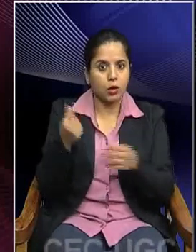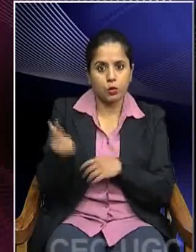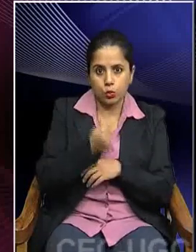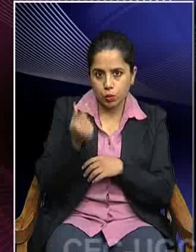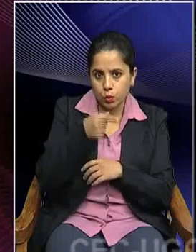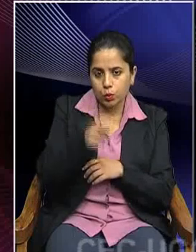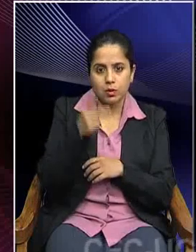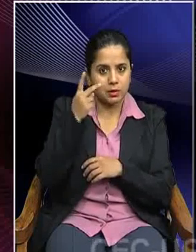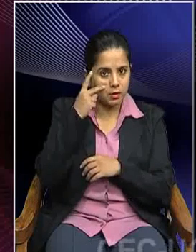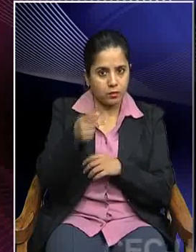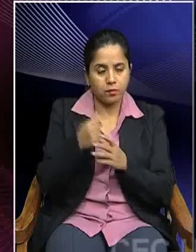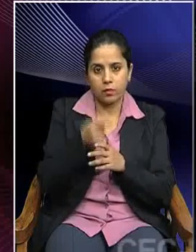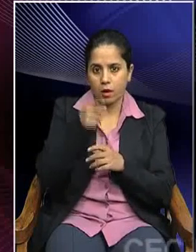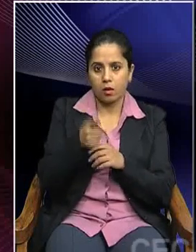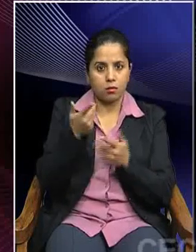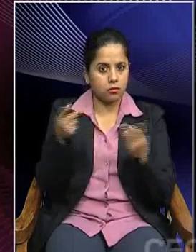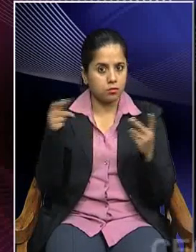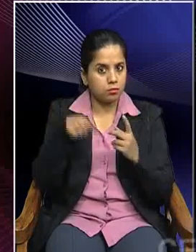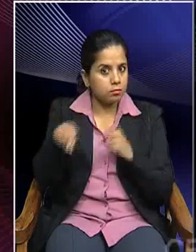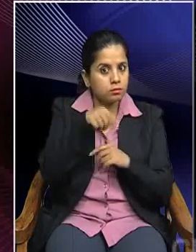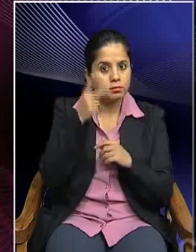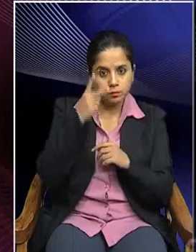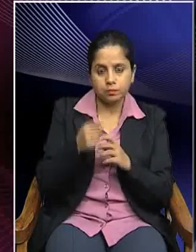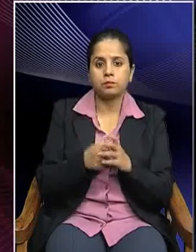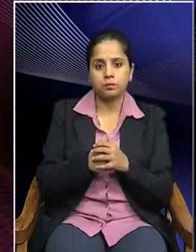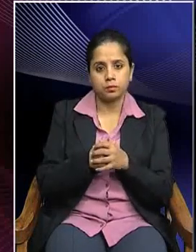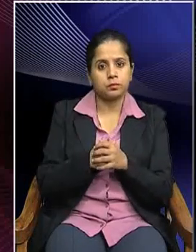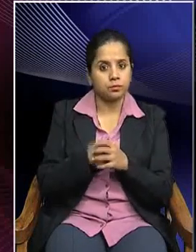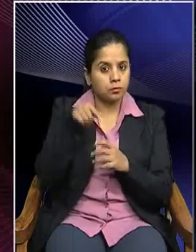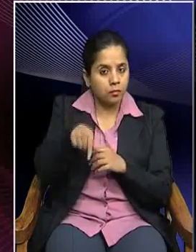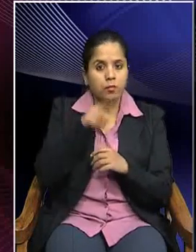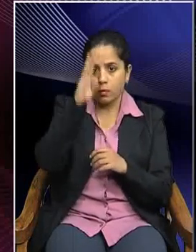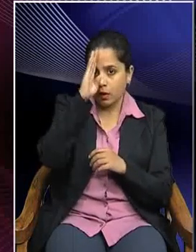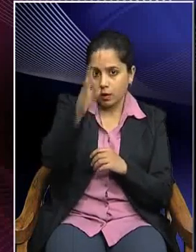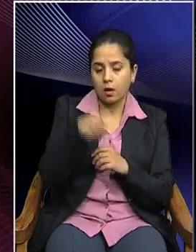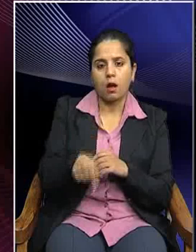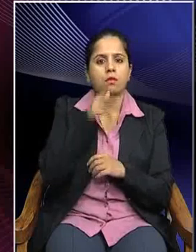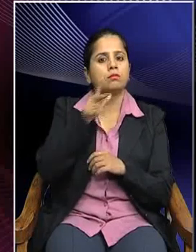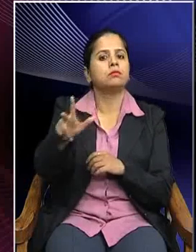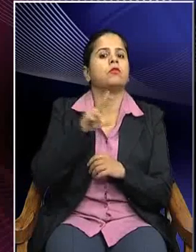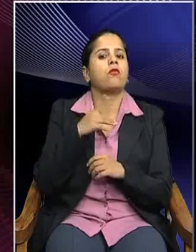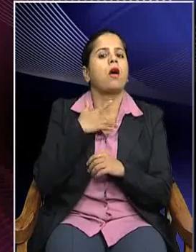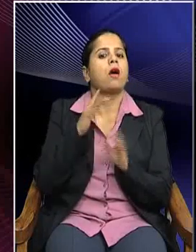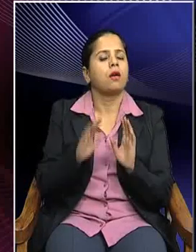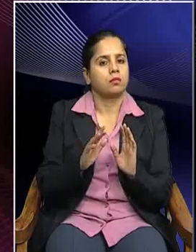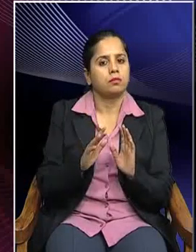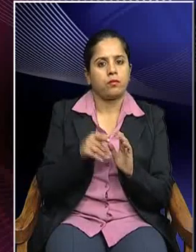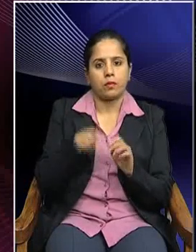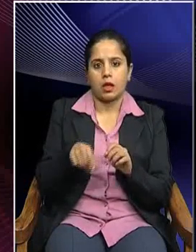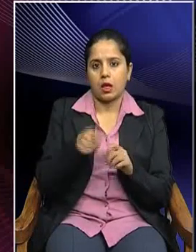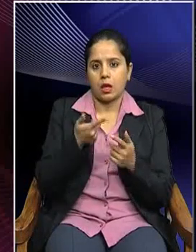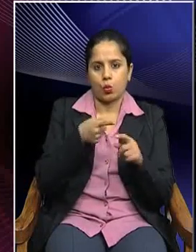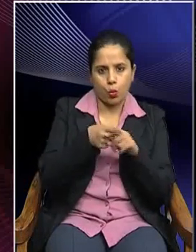this sculpturing which straight away tell us that the